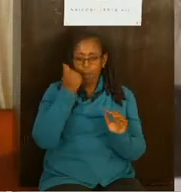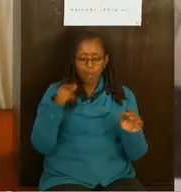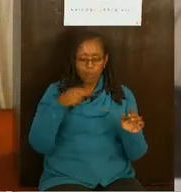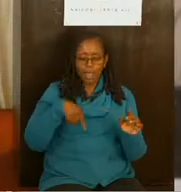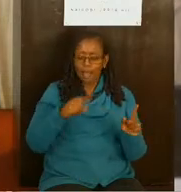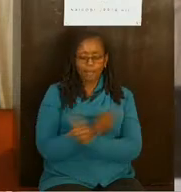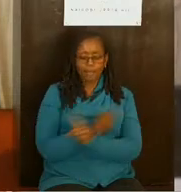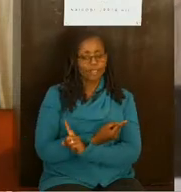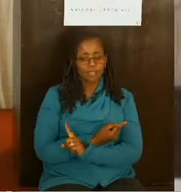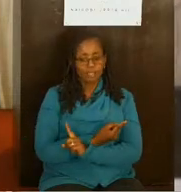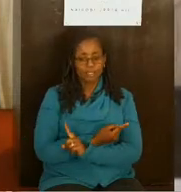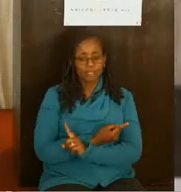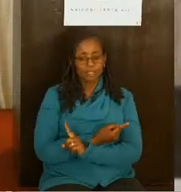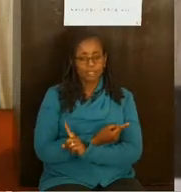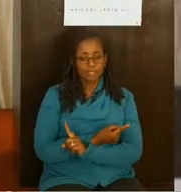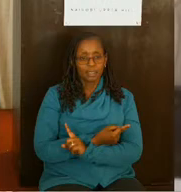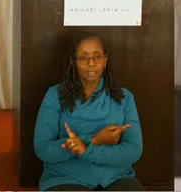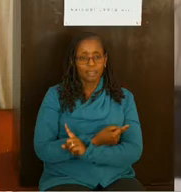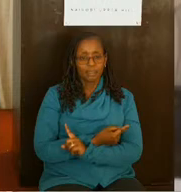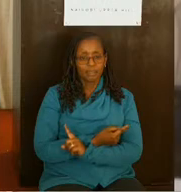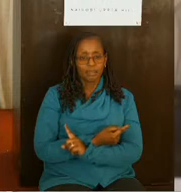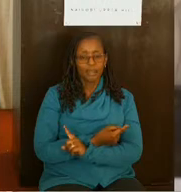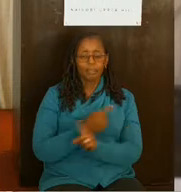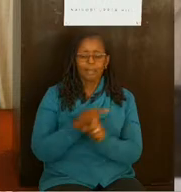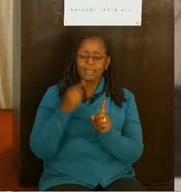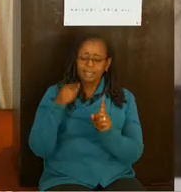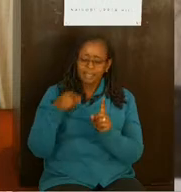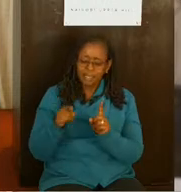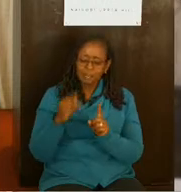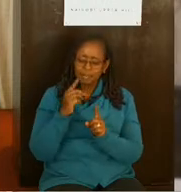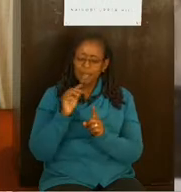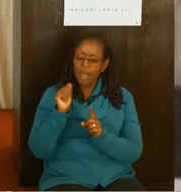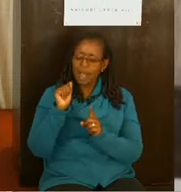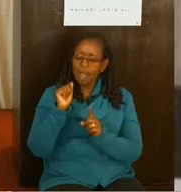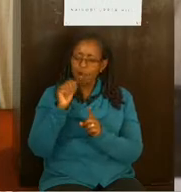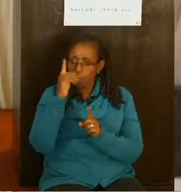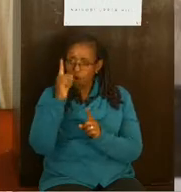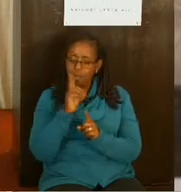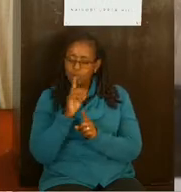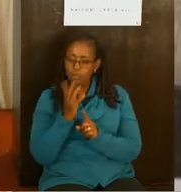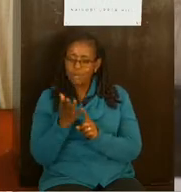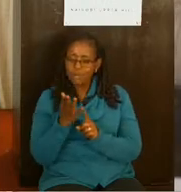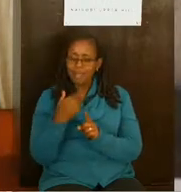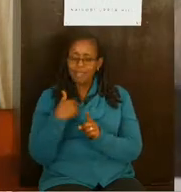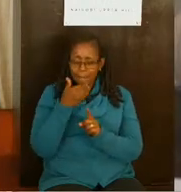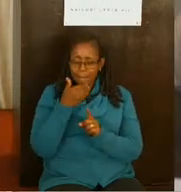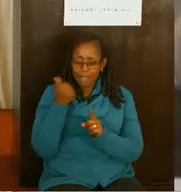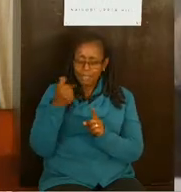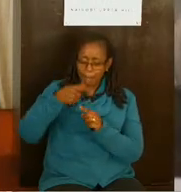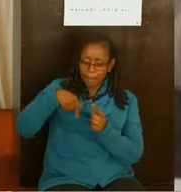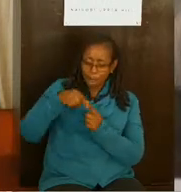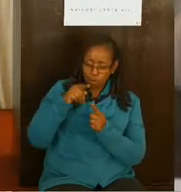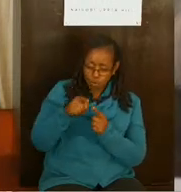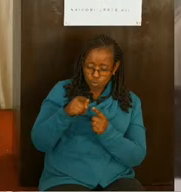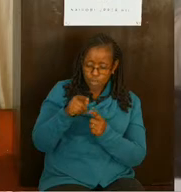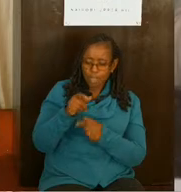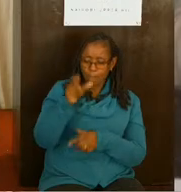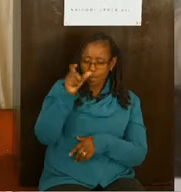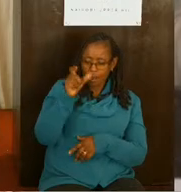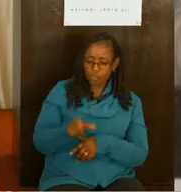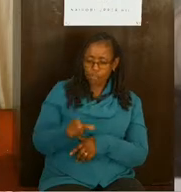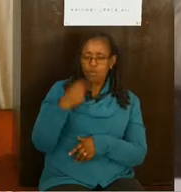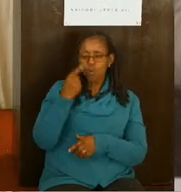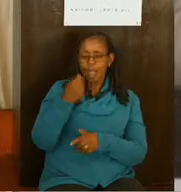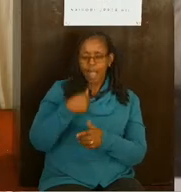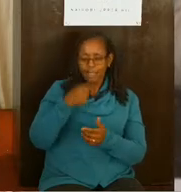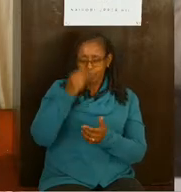are different but he puts the caption Allah says the best among you all is the one who